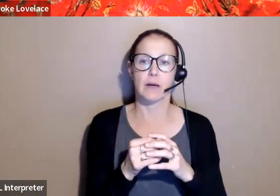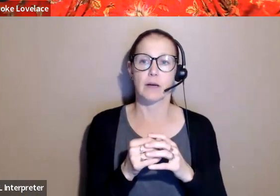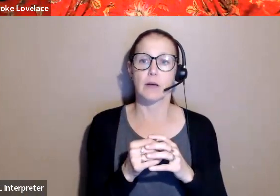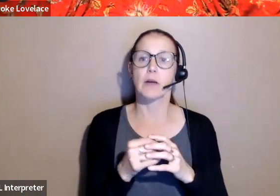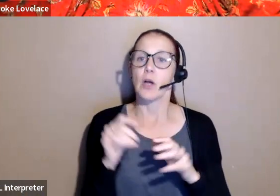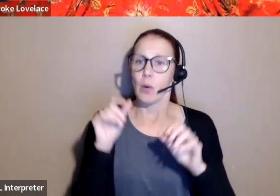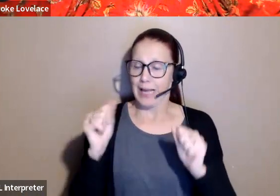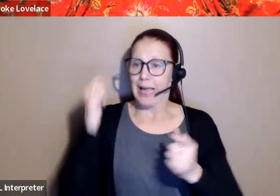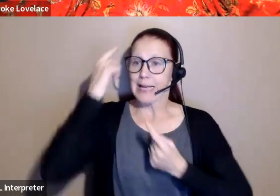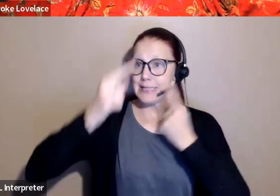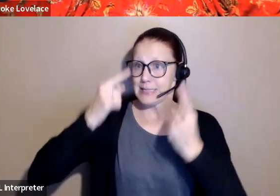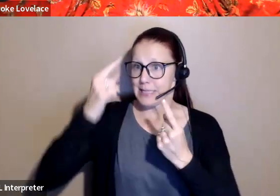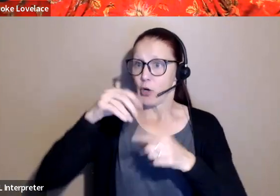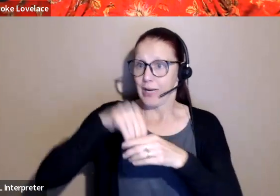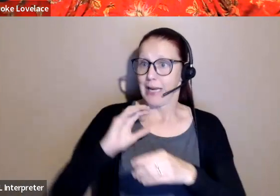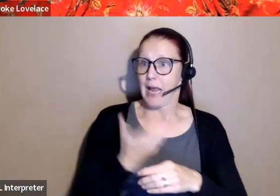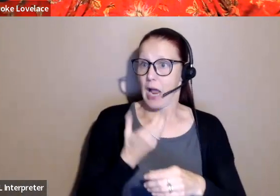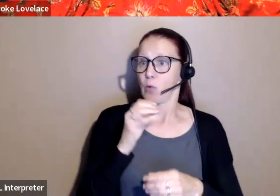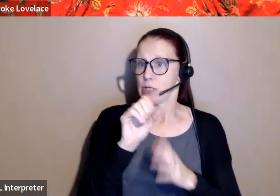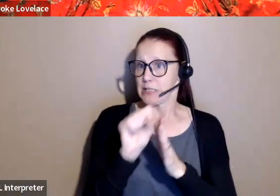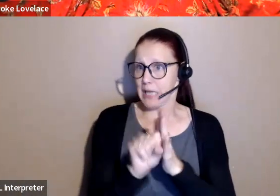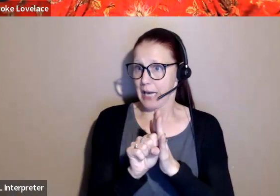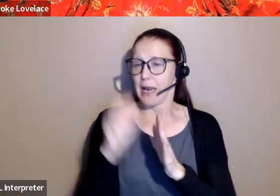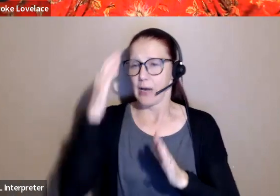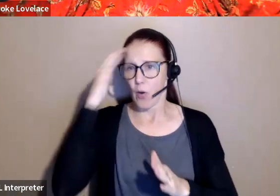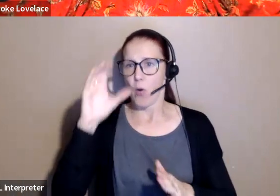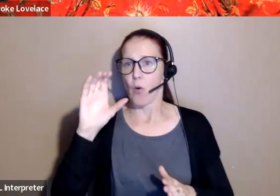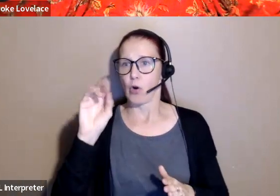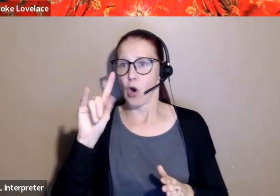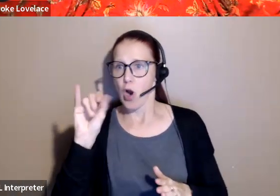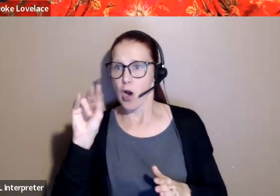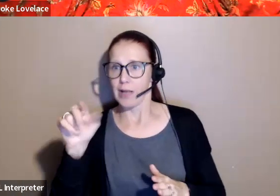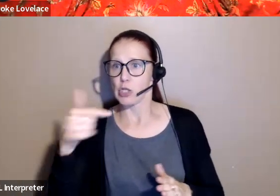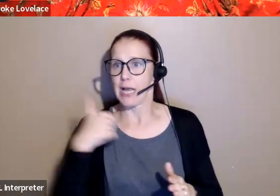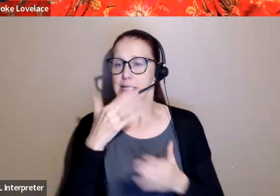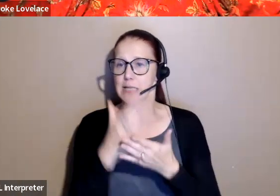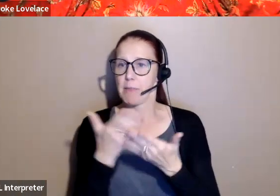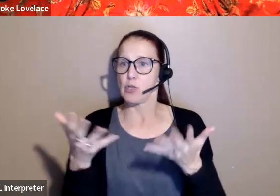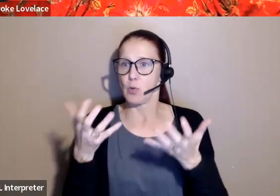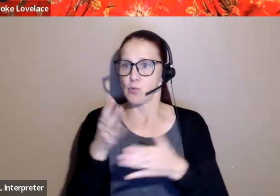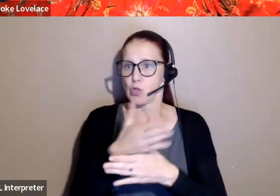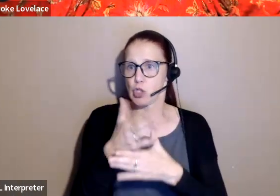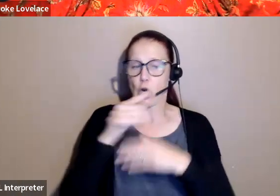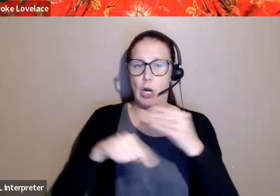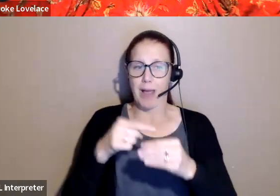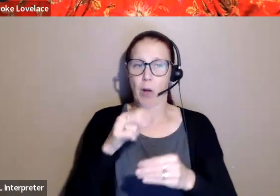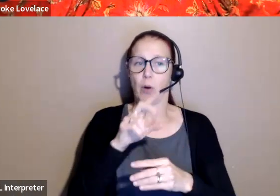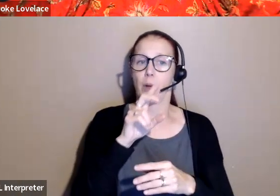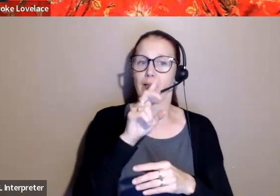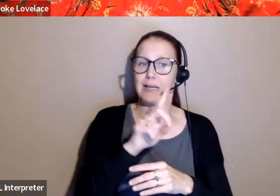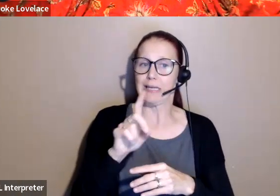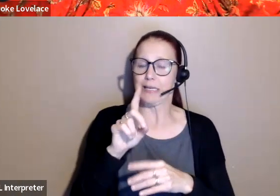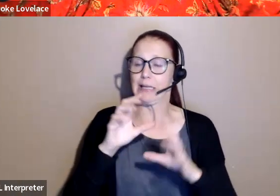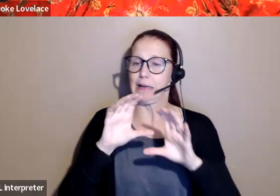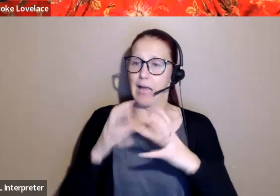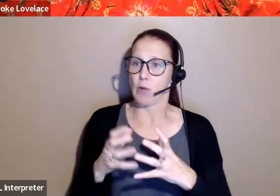we could consider as a state. And I know Carlin has some things to share about what the DD Council is looking